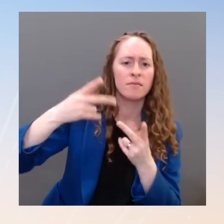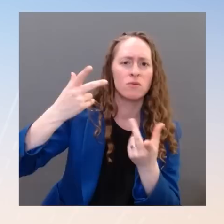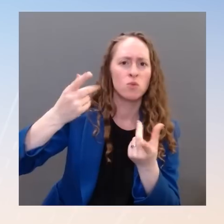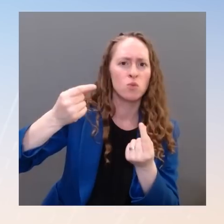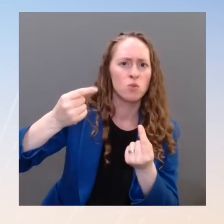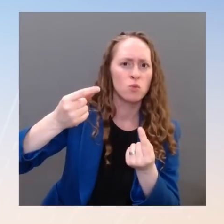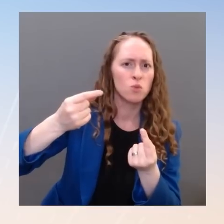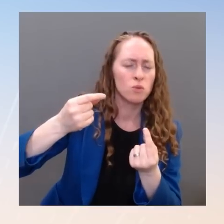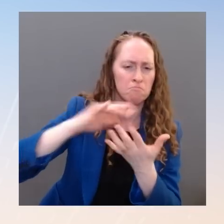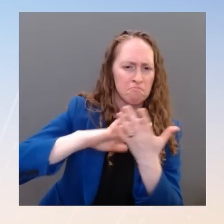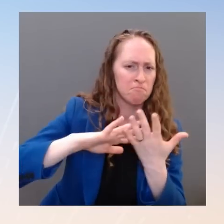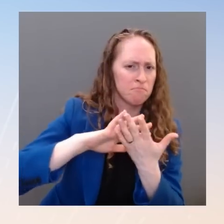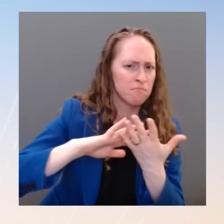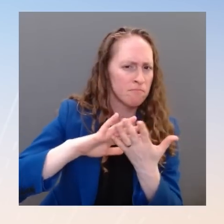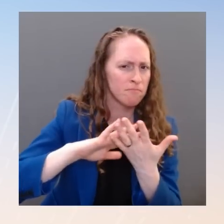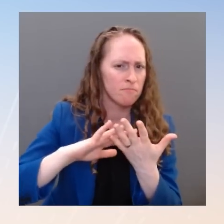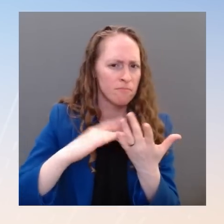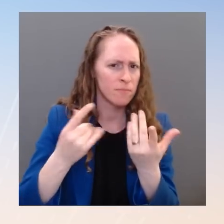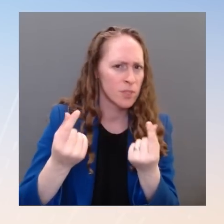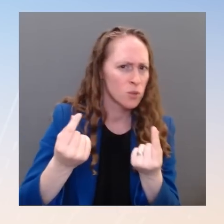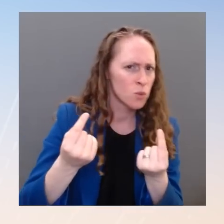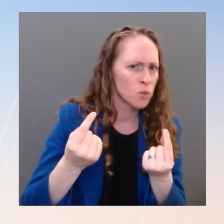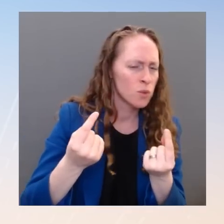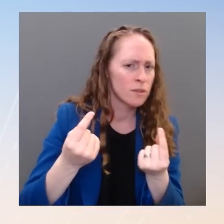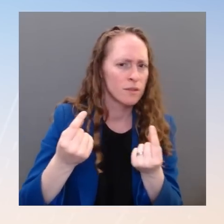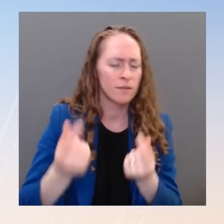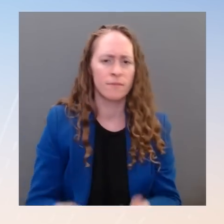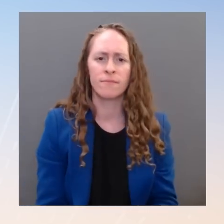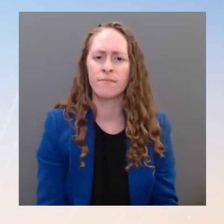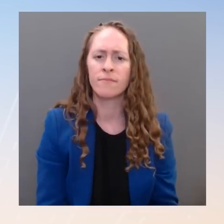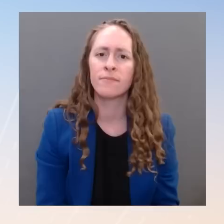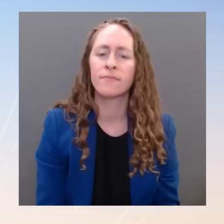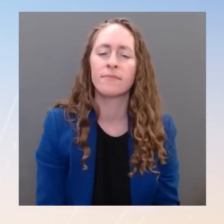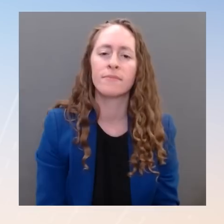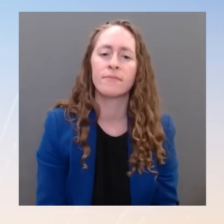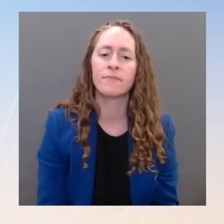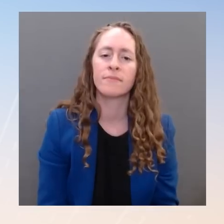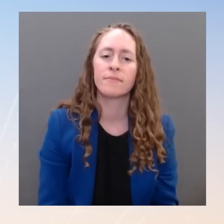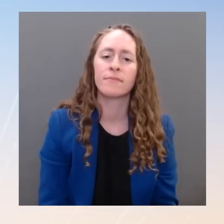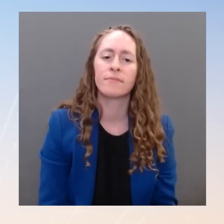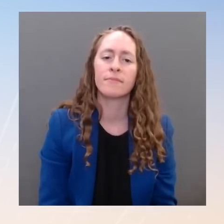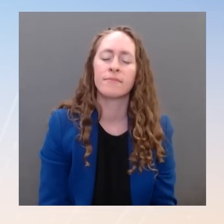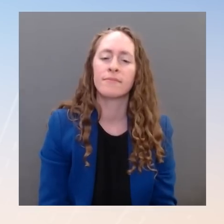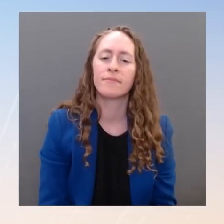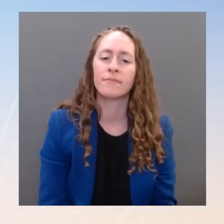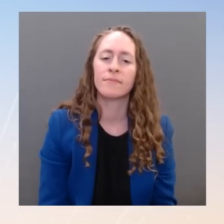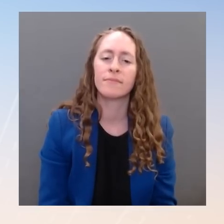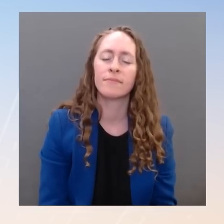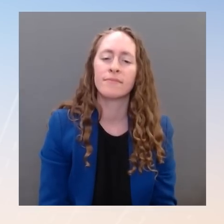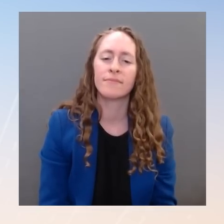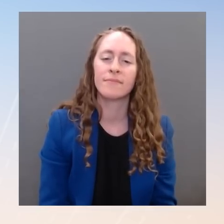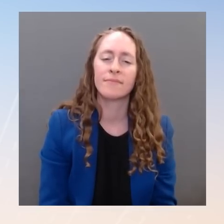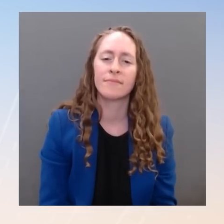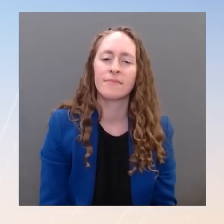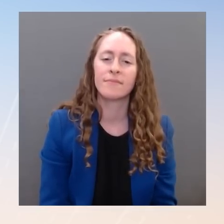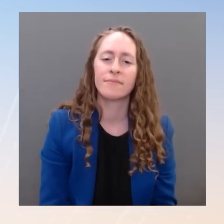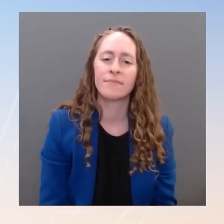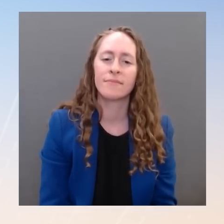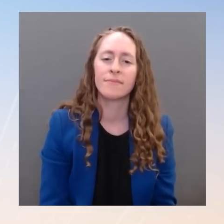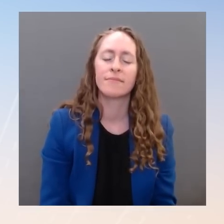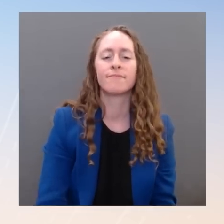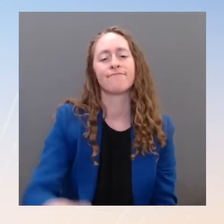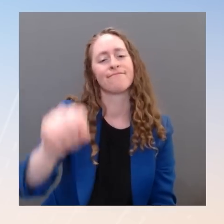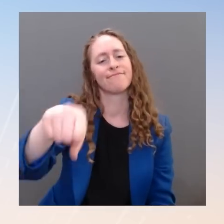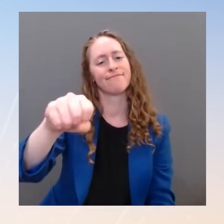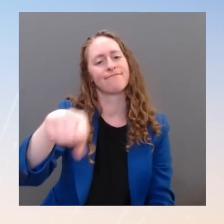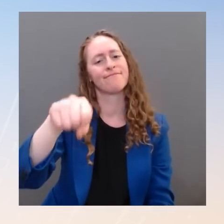to look at the explosions from earlier this week. I'm just not going to get ahead of a hypothetical at this point in time in terms of what